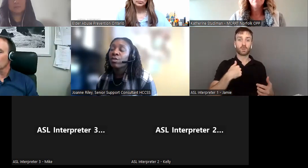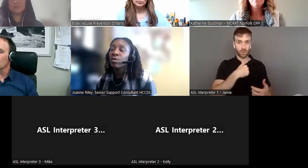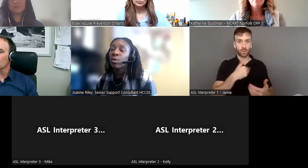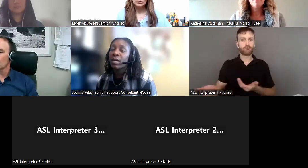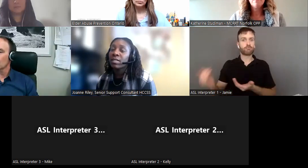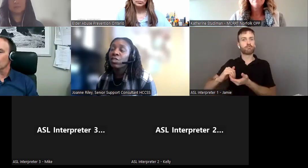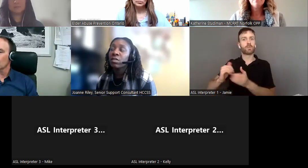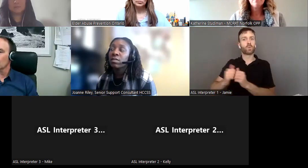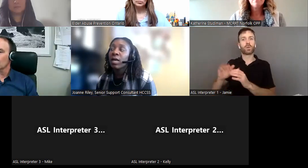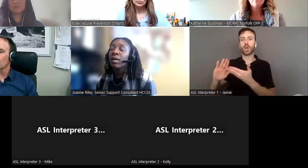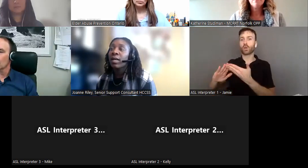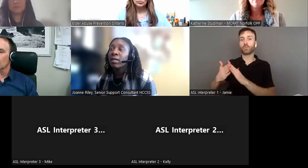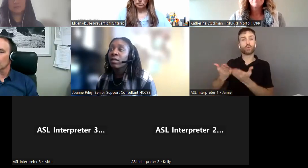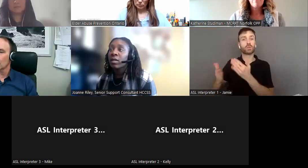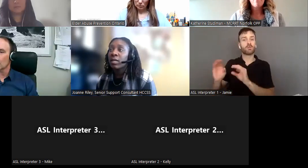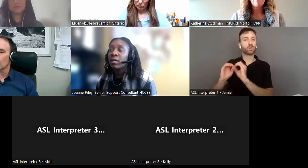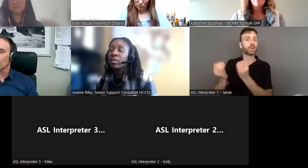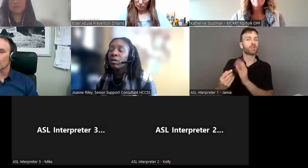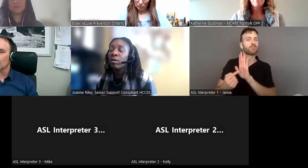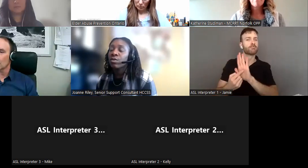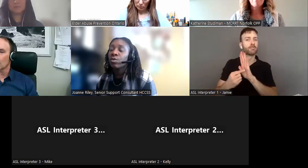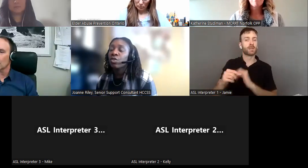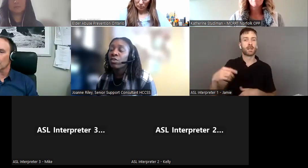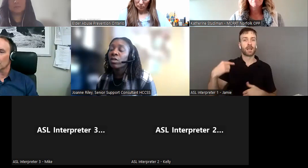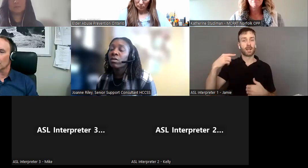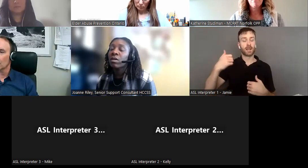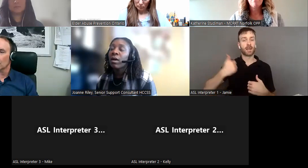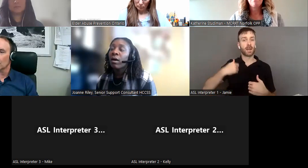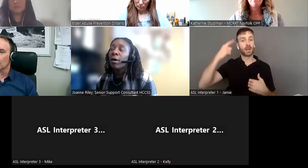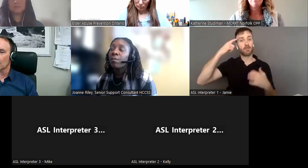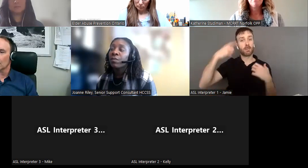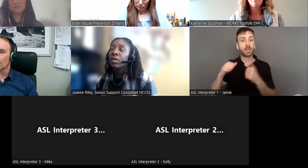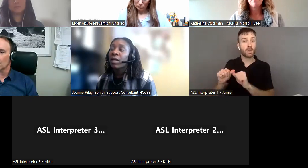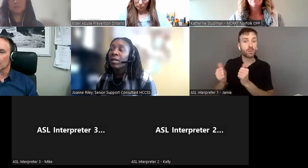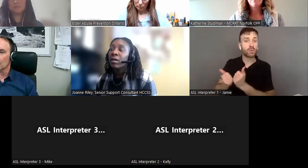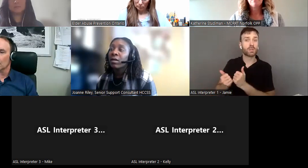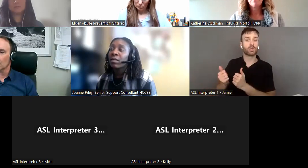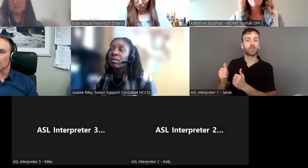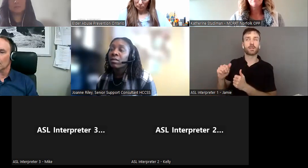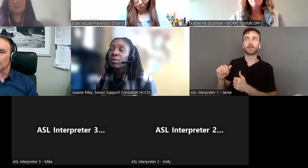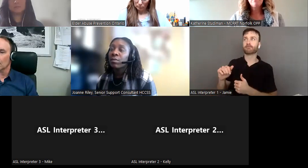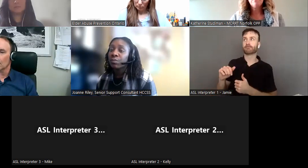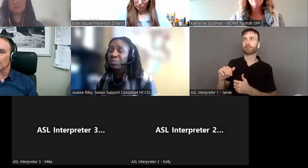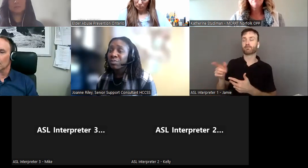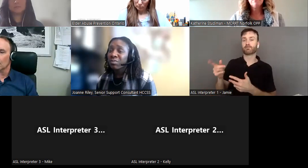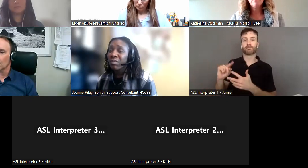community service organizations like a Canadian Mental Health Association, like